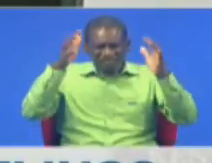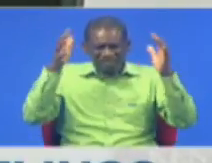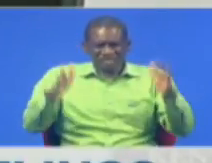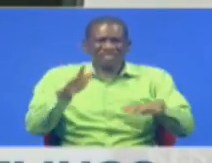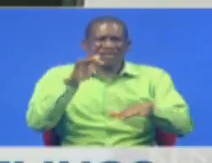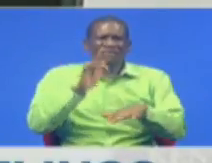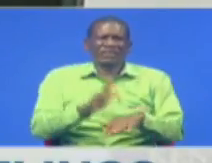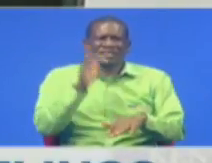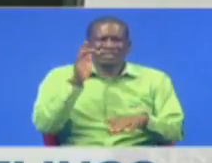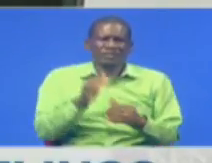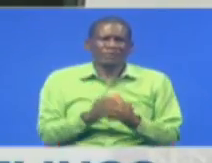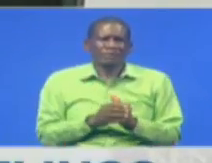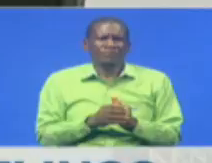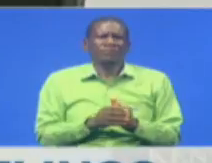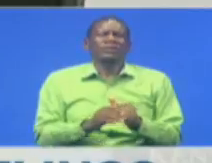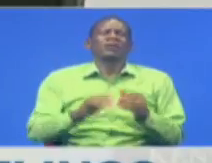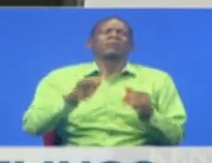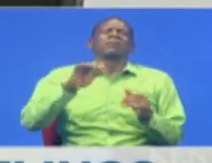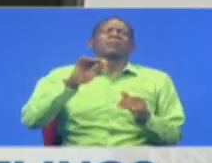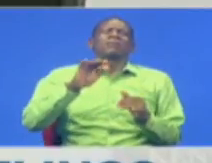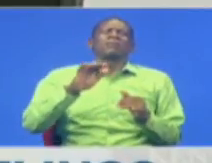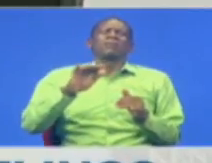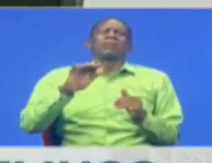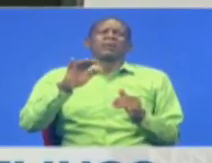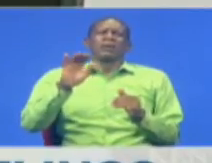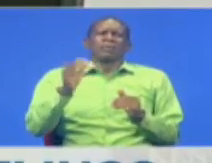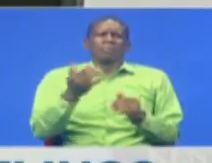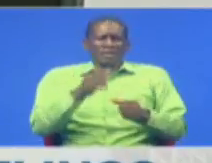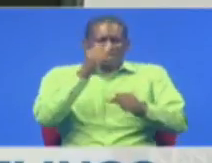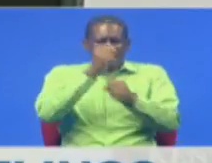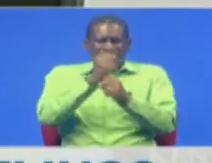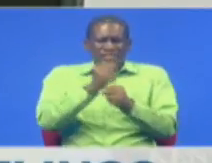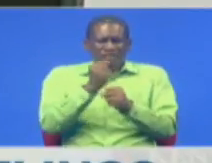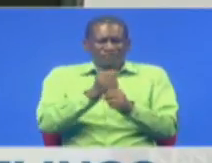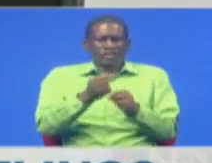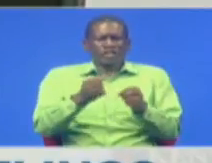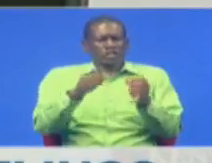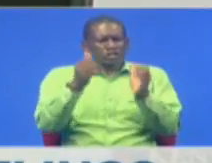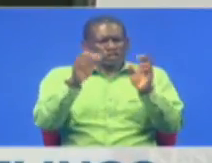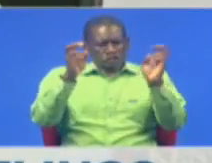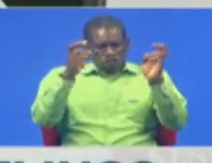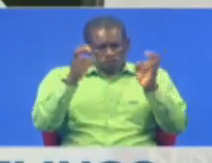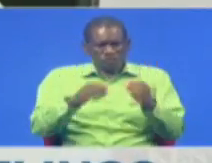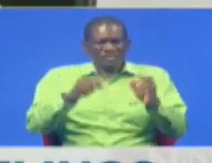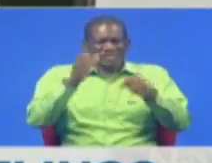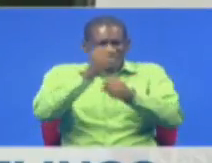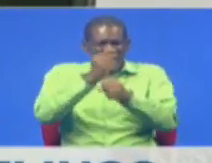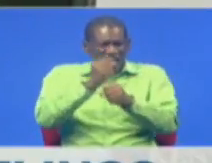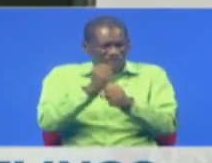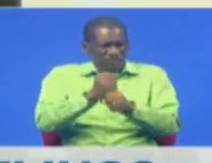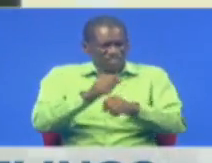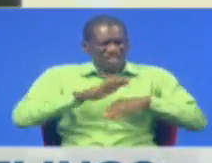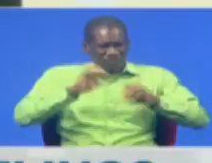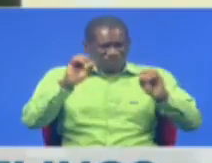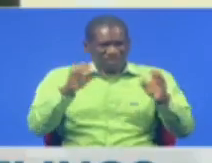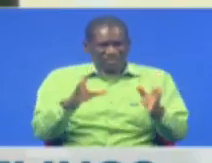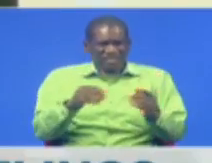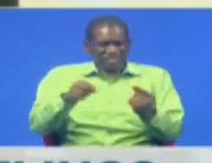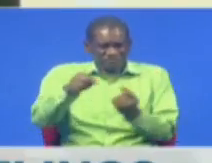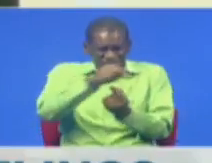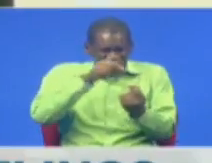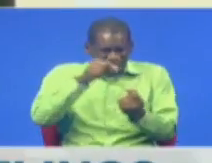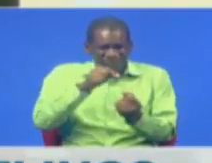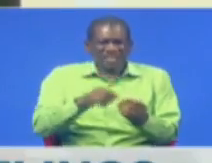affected by the staffing issue. The staffing issue, and in particular,